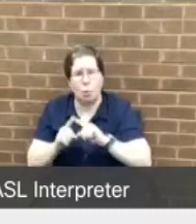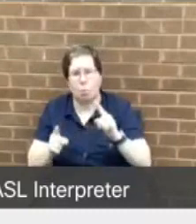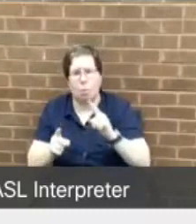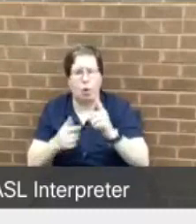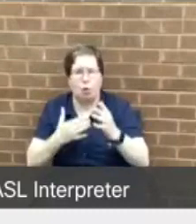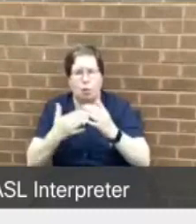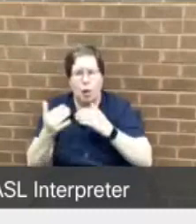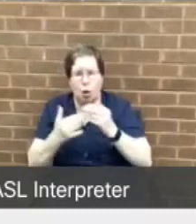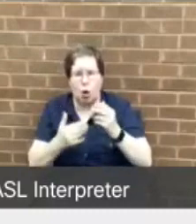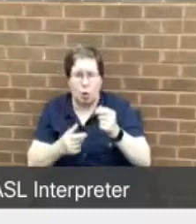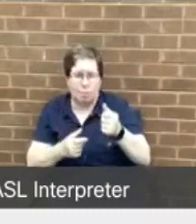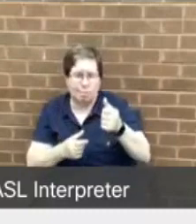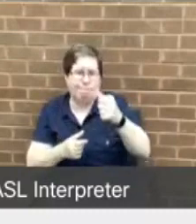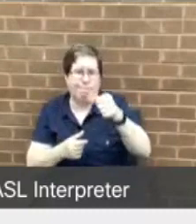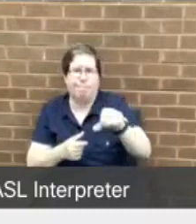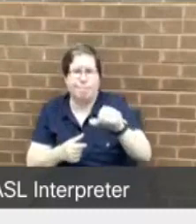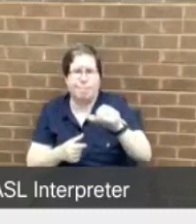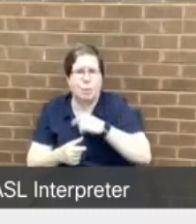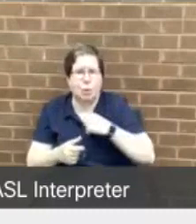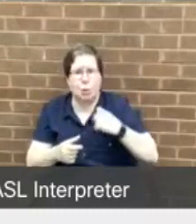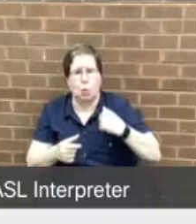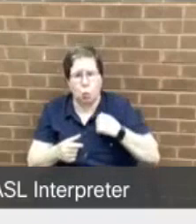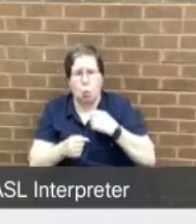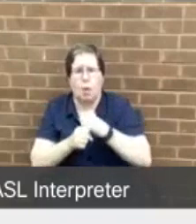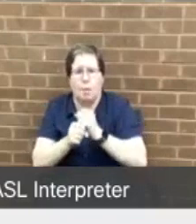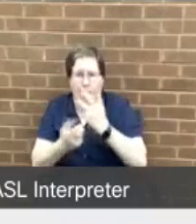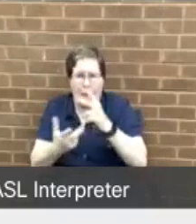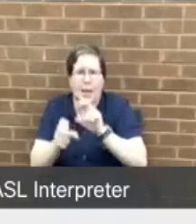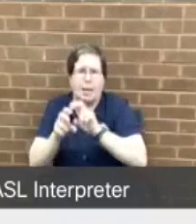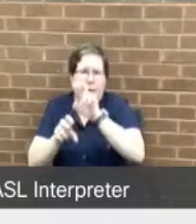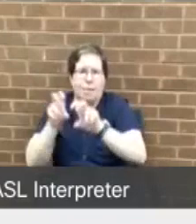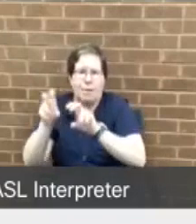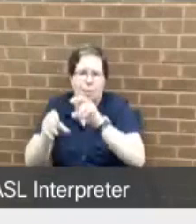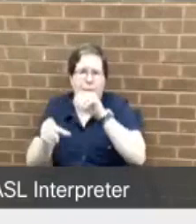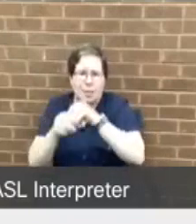regardless of the veto of that bill, we made those investments in transit.